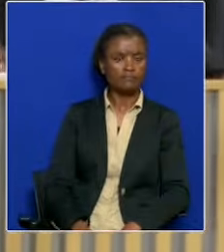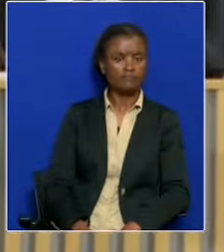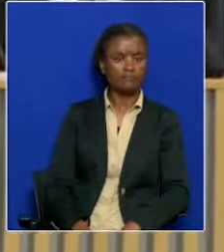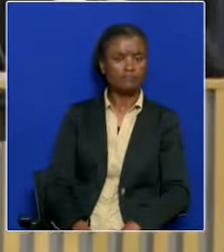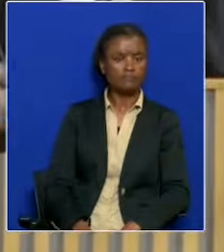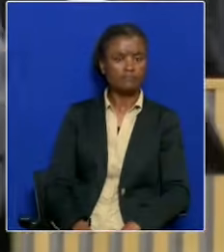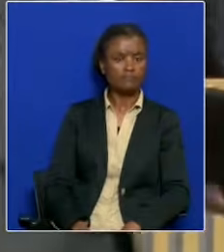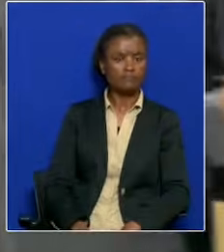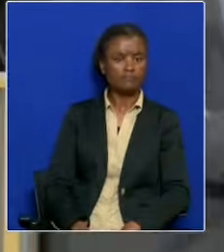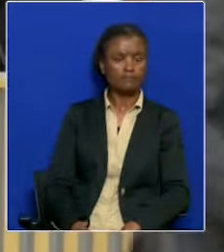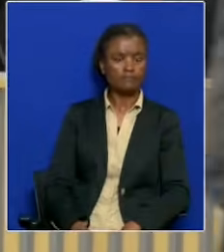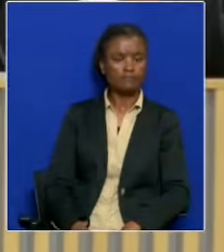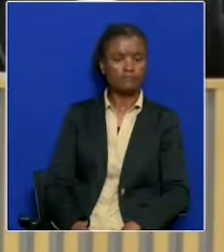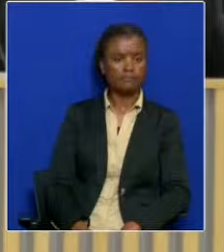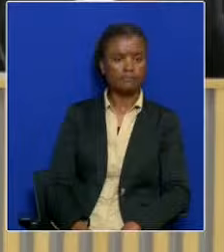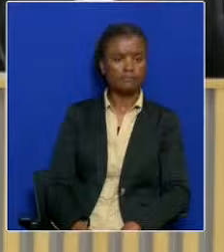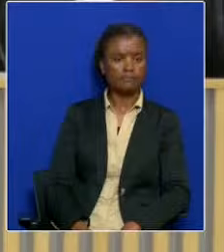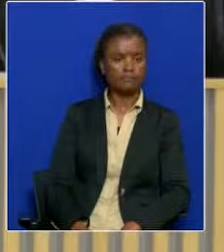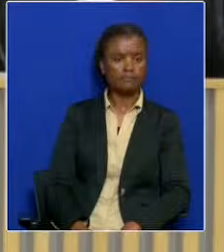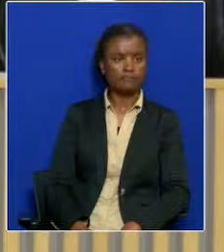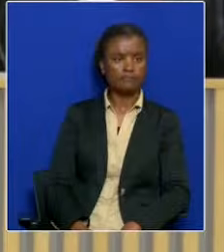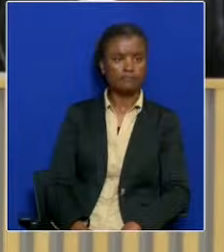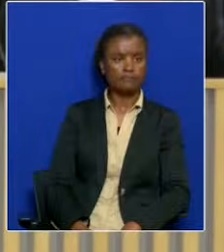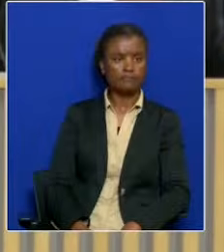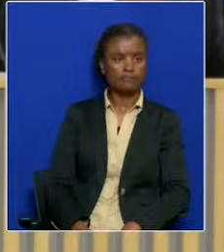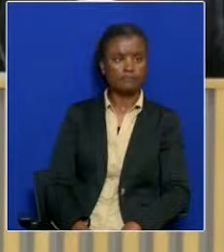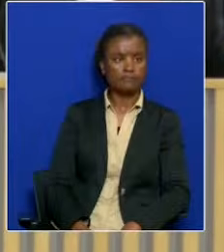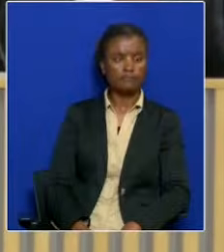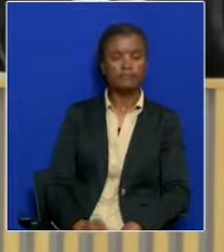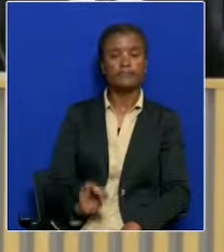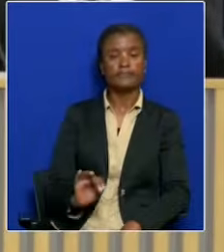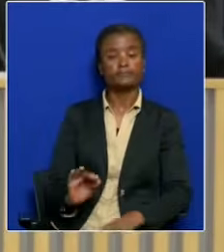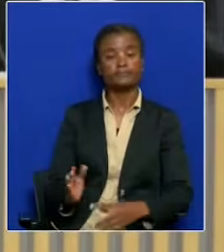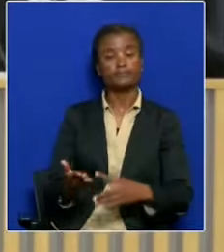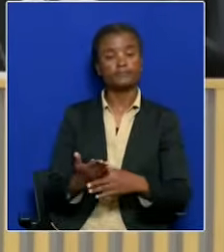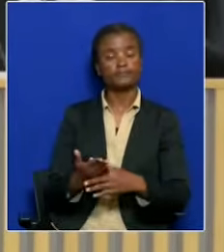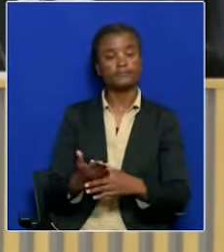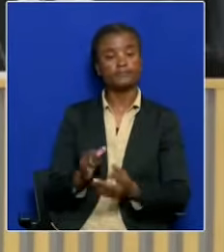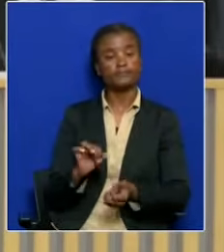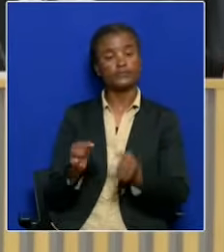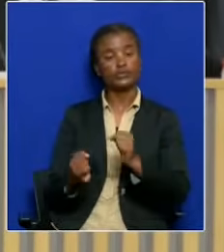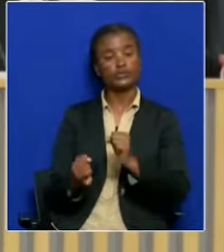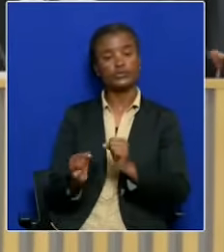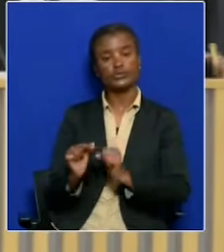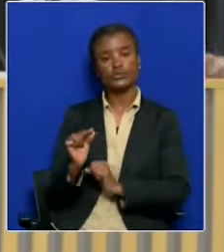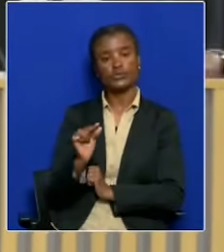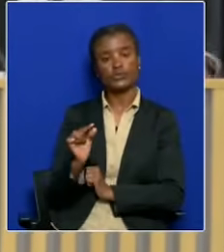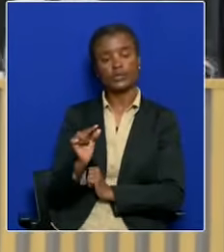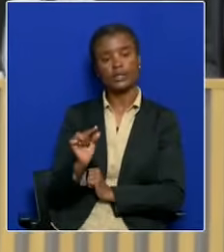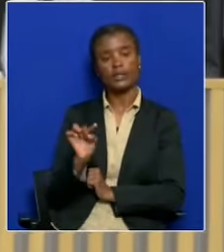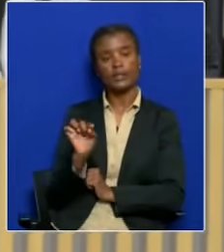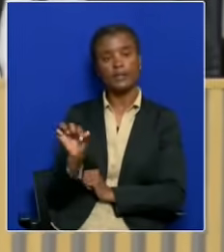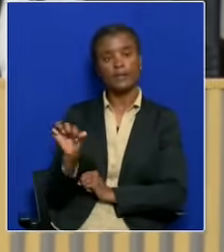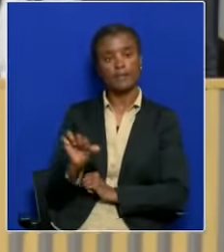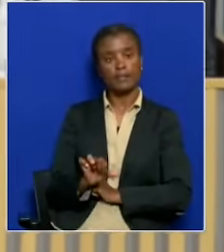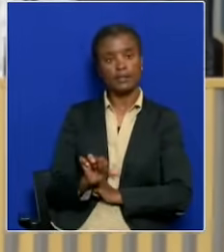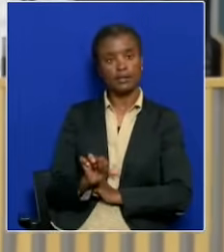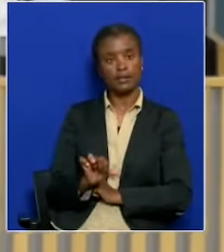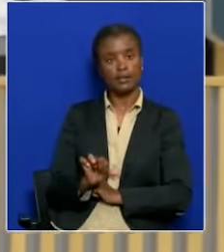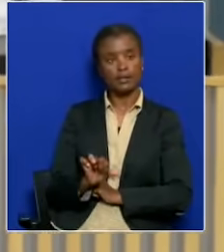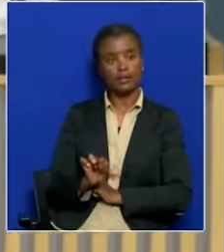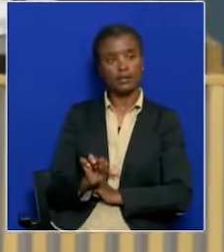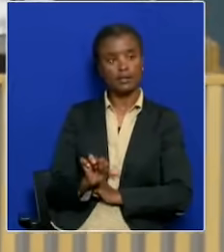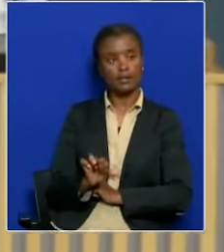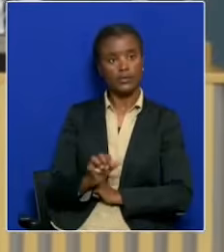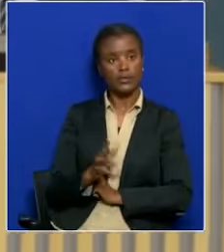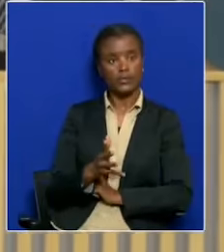May we adjourn for a short while? We'll come back when it's indicated when we should do so. Let's adjourn.